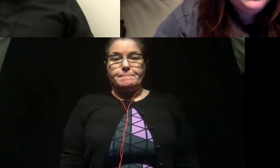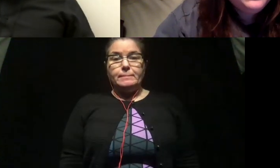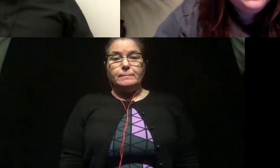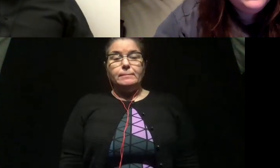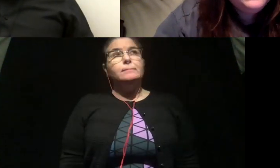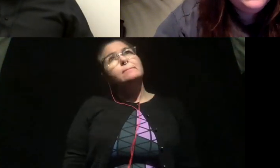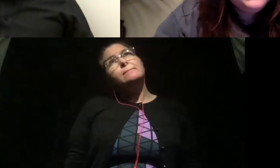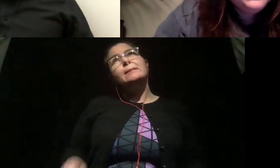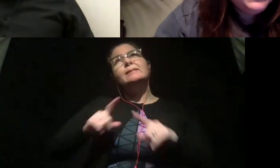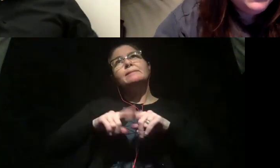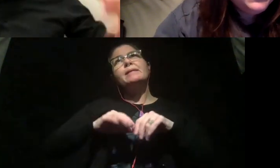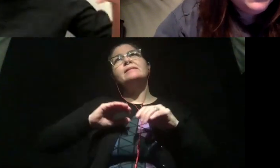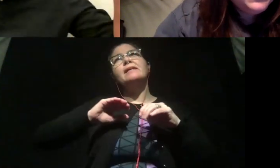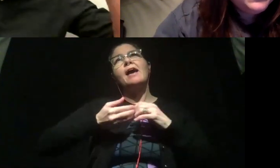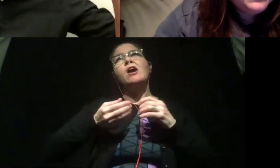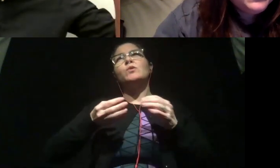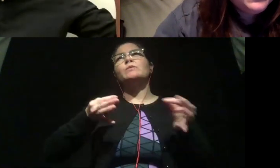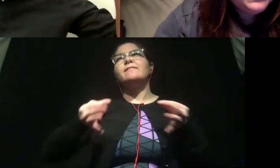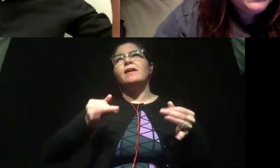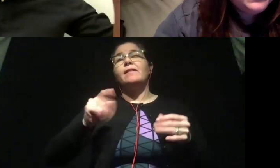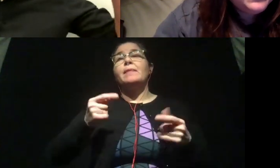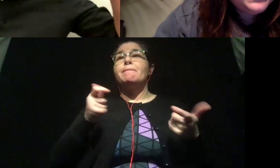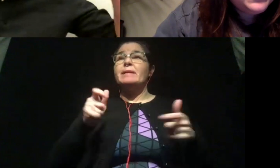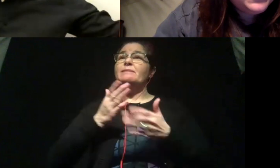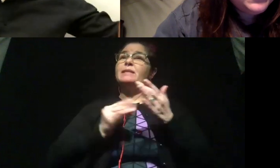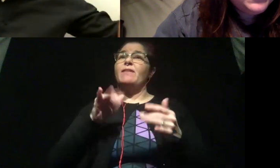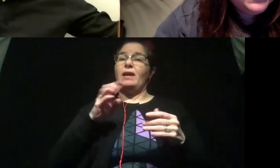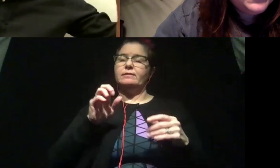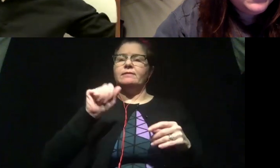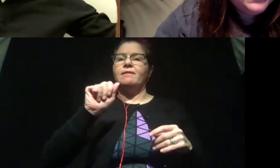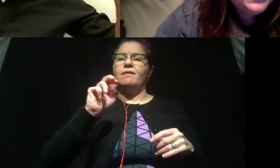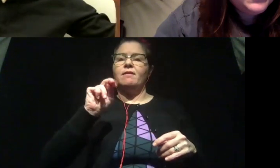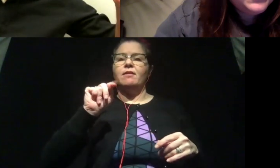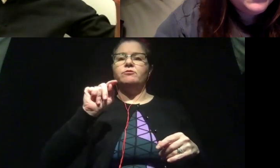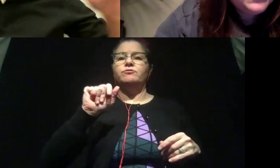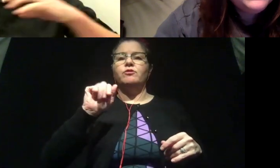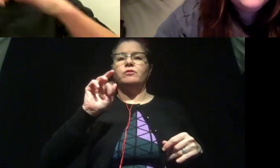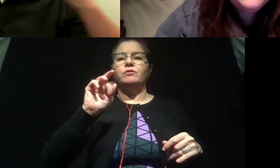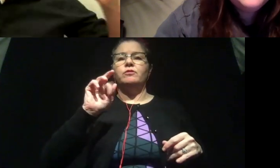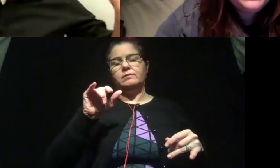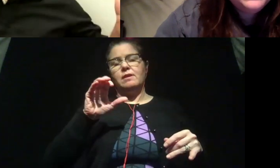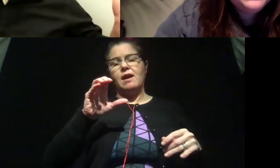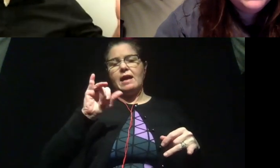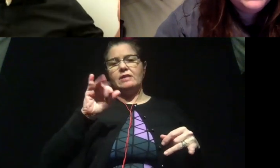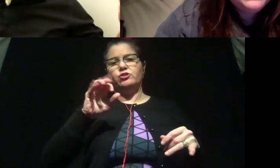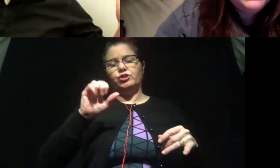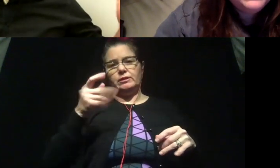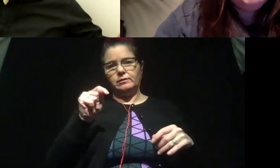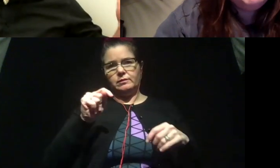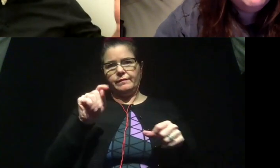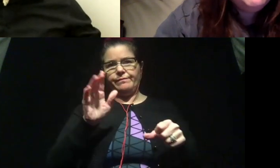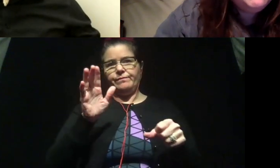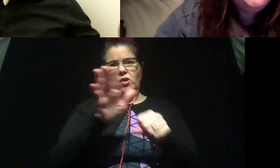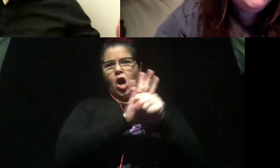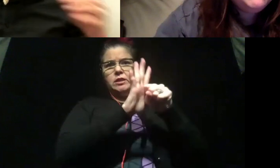So it depends how you define it. The biggest piece of ice there is Antarctica, the Antarctic ice sheet. It's an entire continent covered